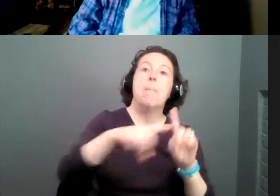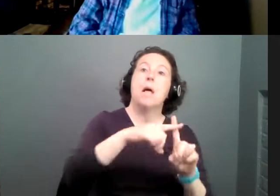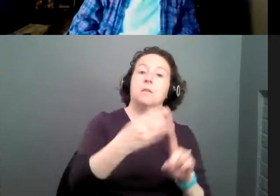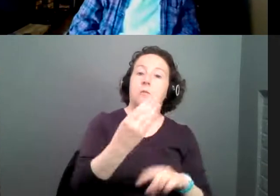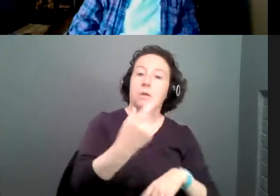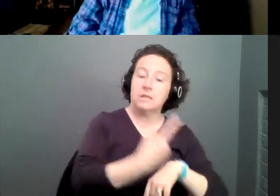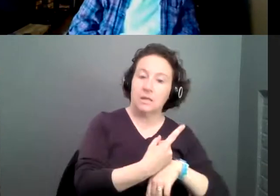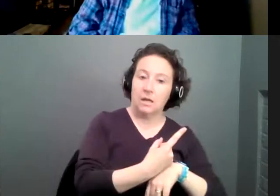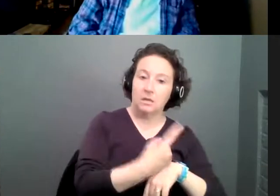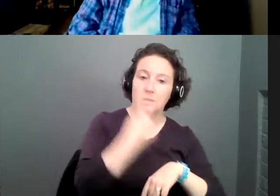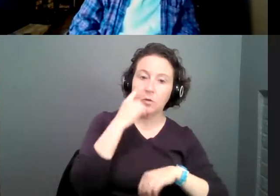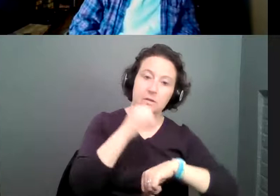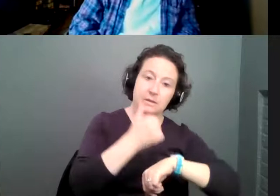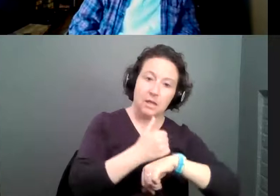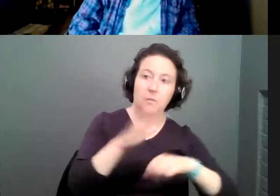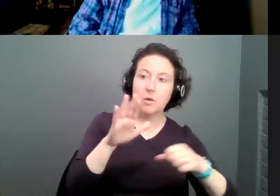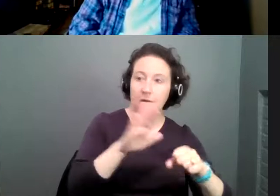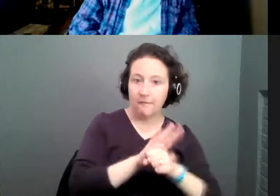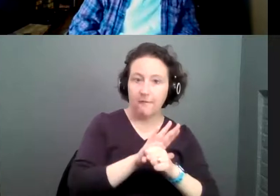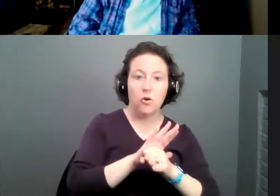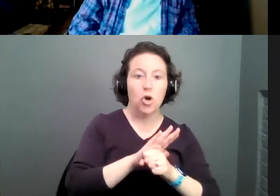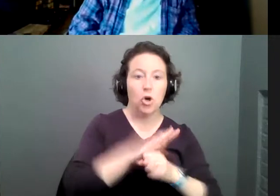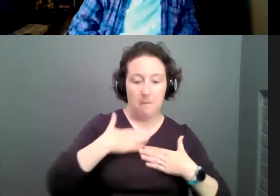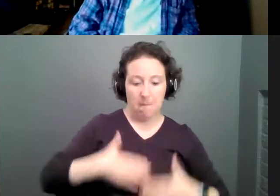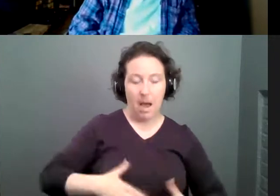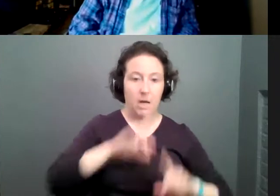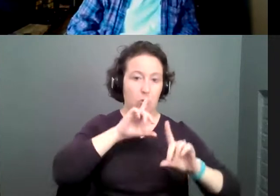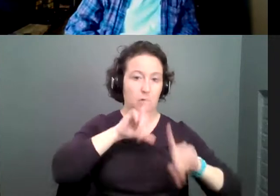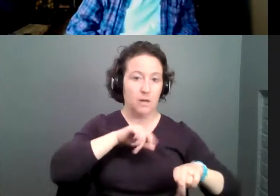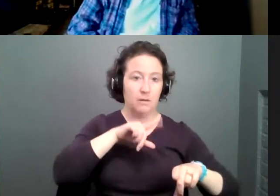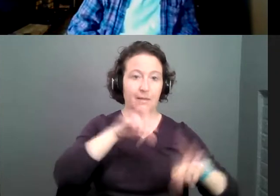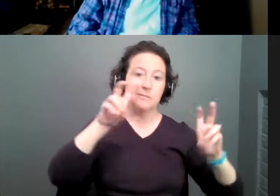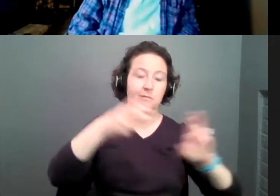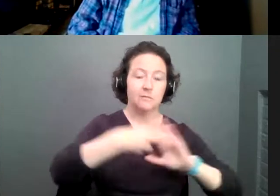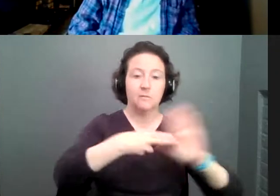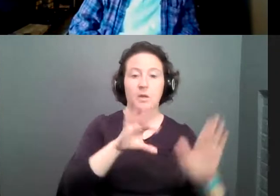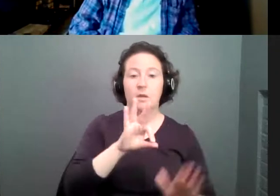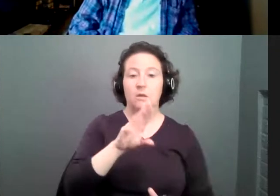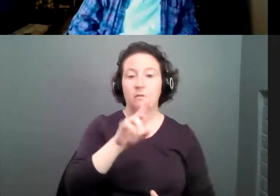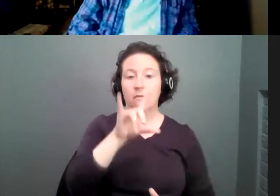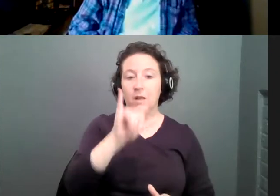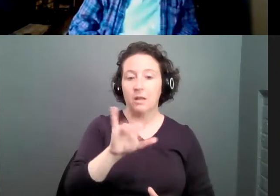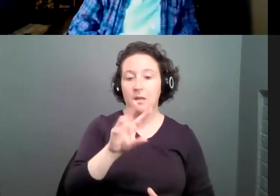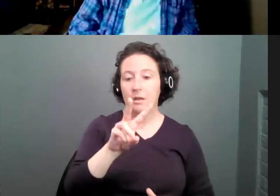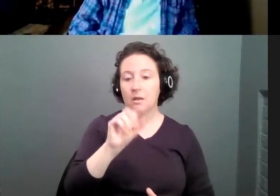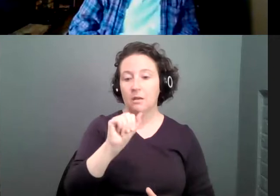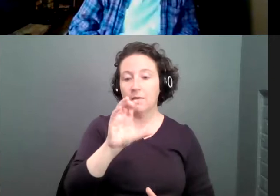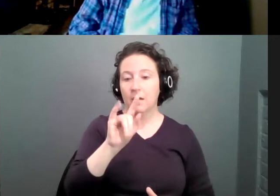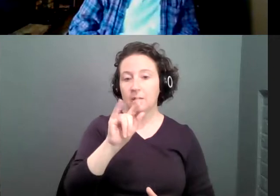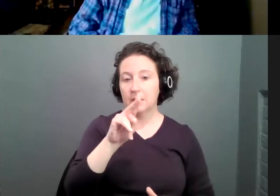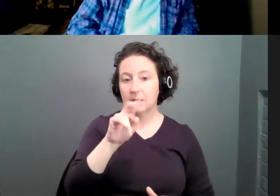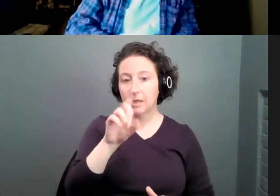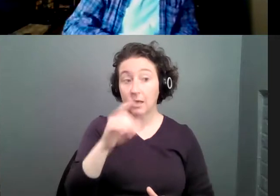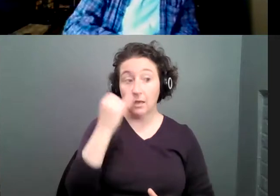to establish the immune response. Those people are considered fully vaccinated, and if they desire, can stop